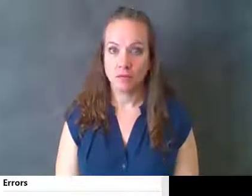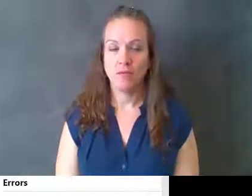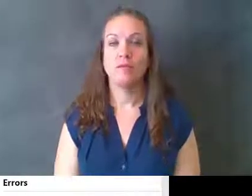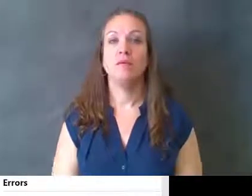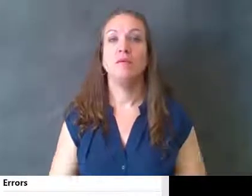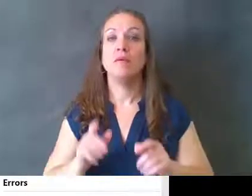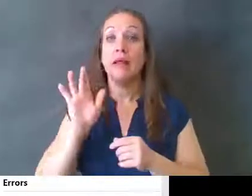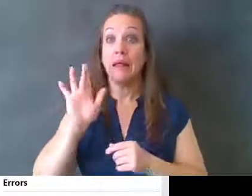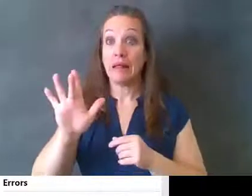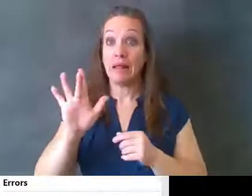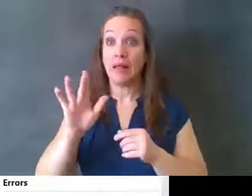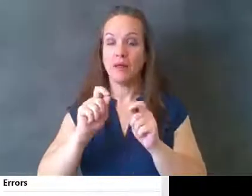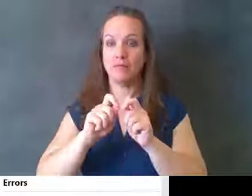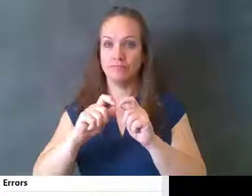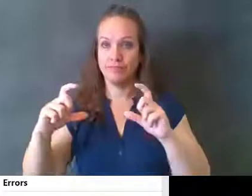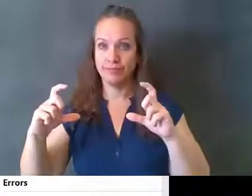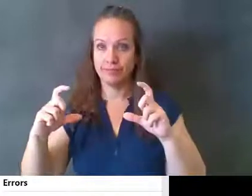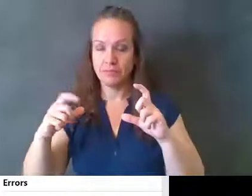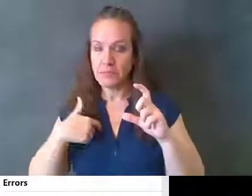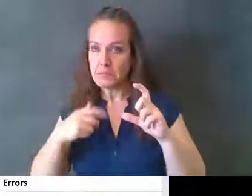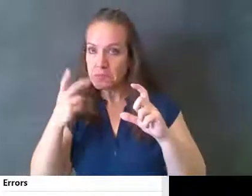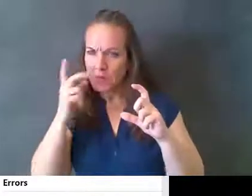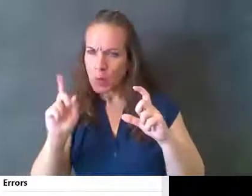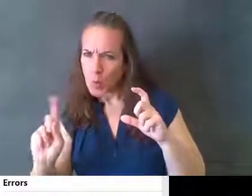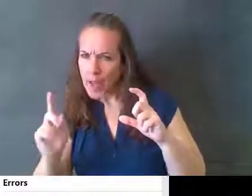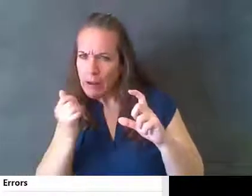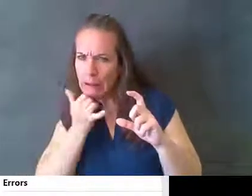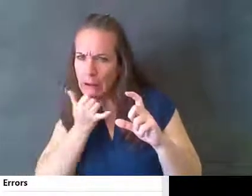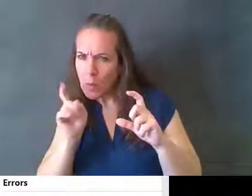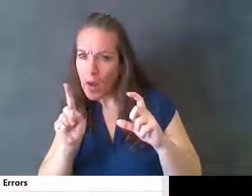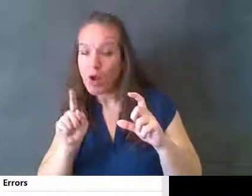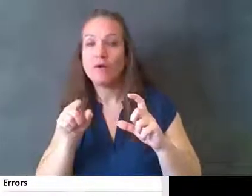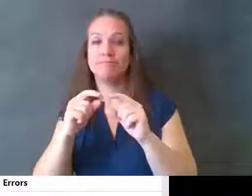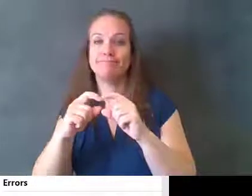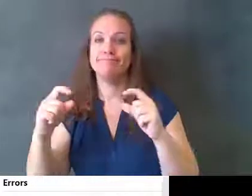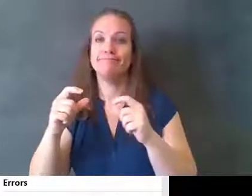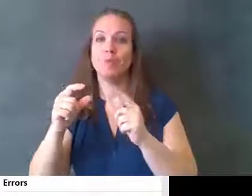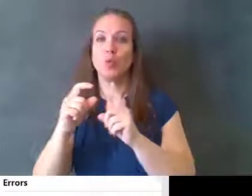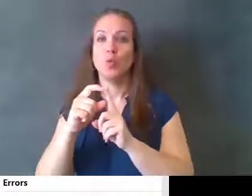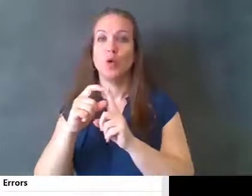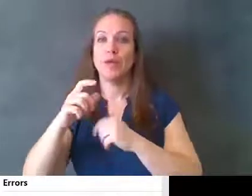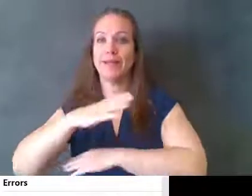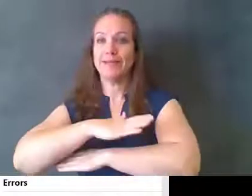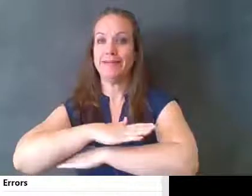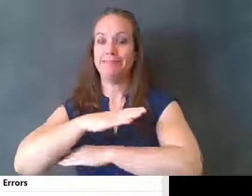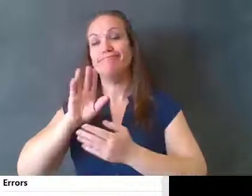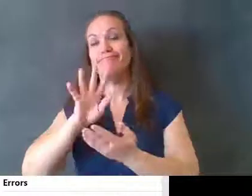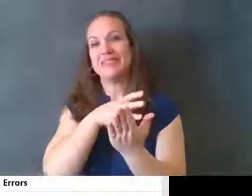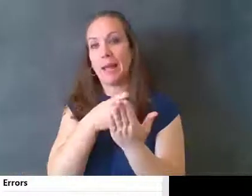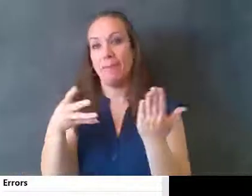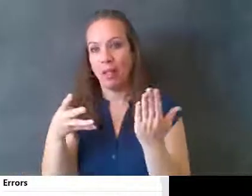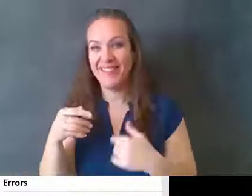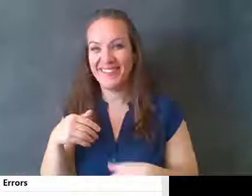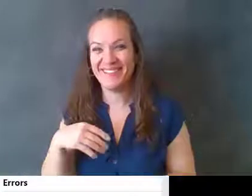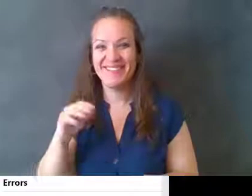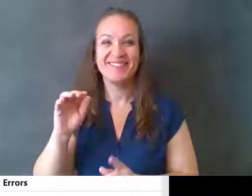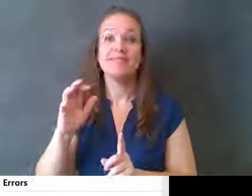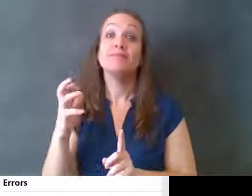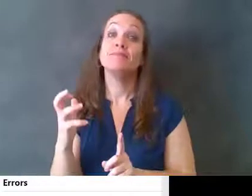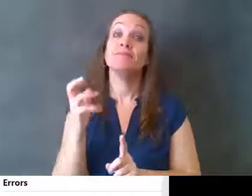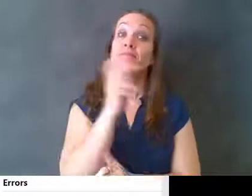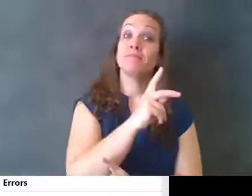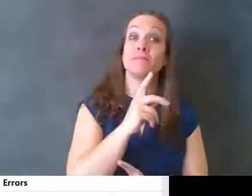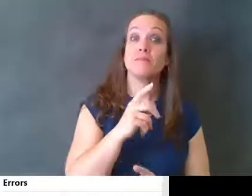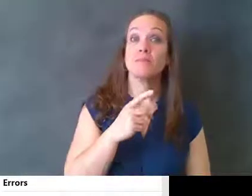It says table. So it's telling me where my error is. I'll click there. And on the accessibility checker, it says,